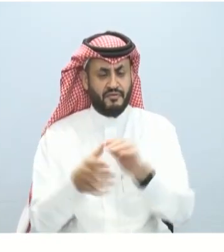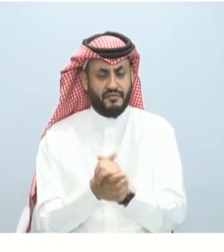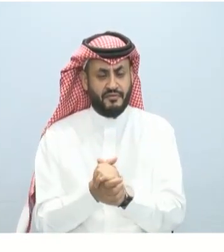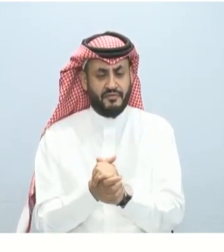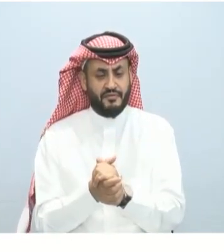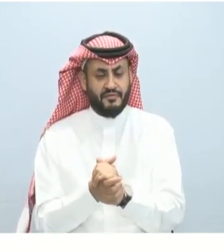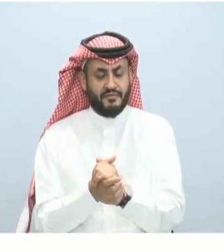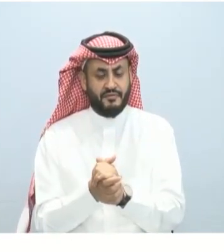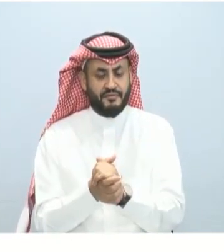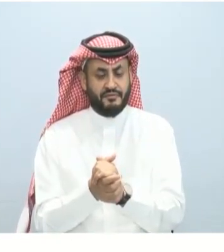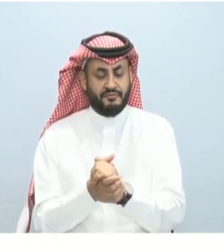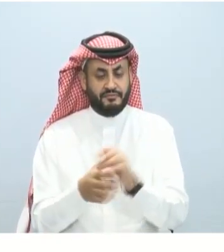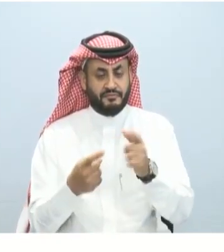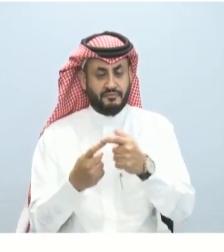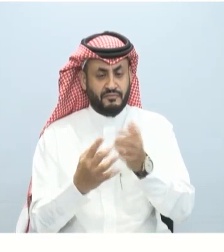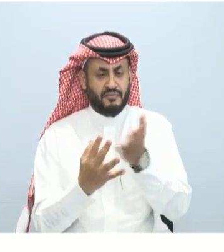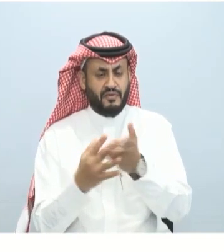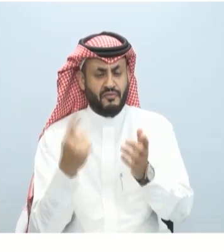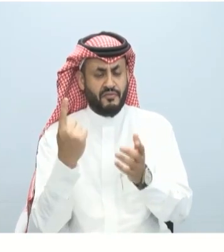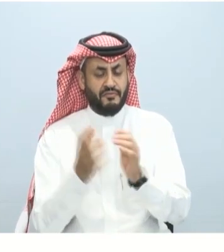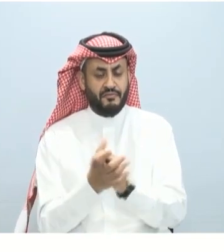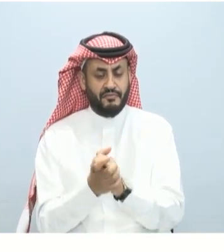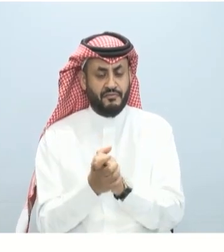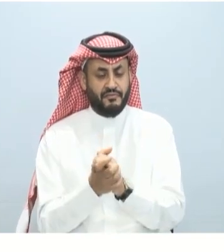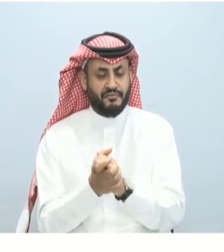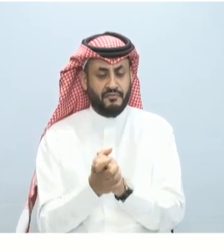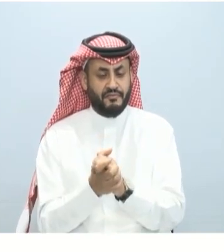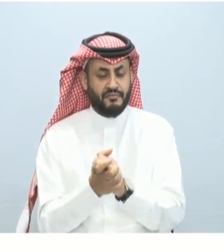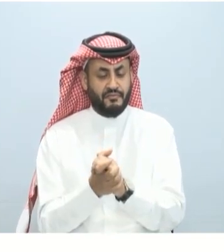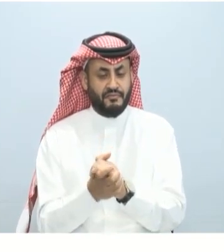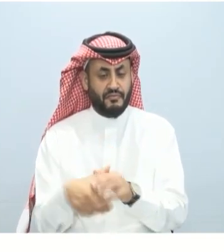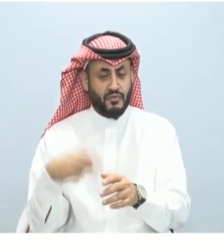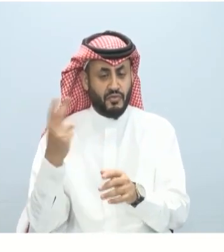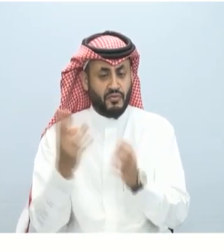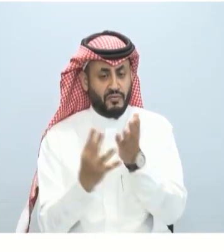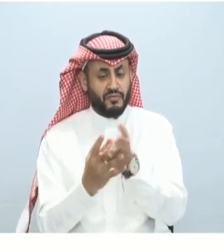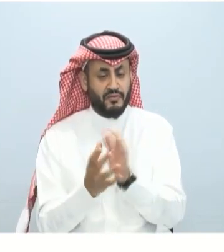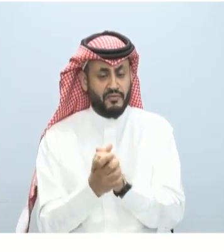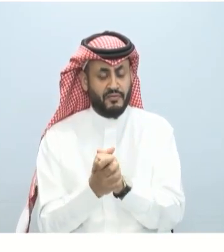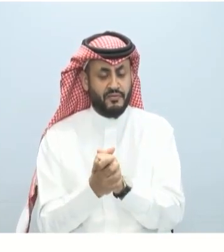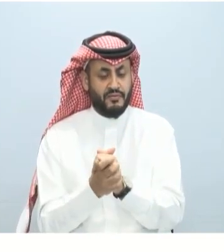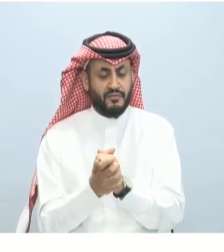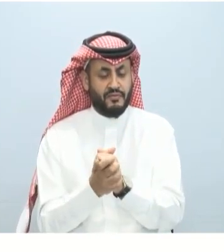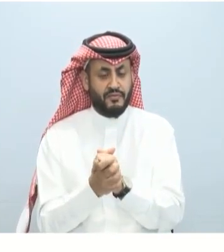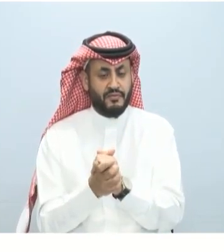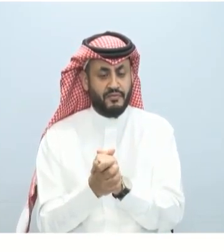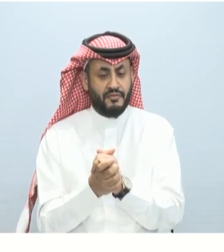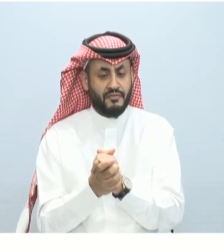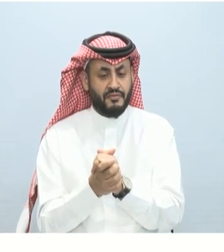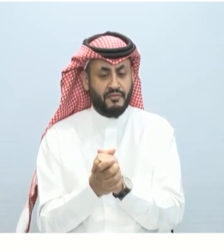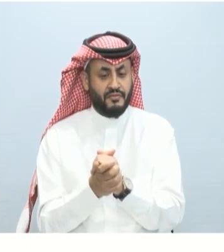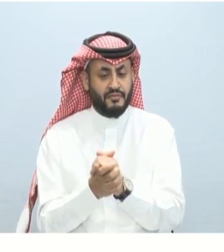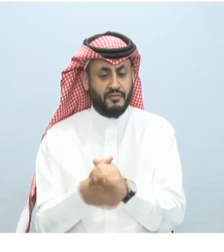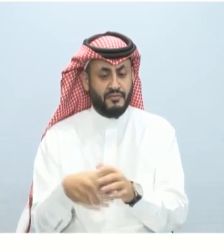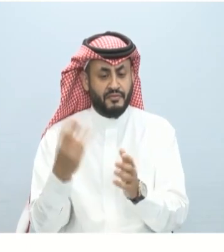Did I have the first part of the main? And also the second part of the main? And I had my